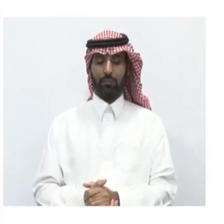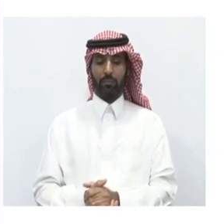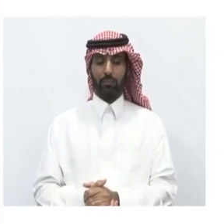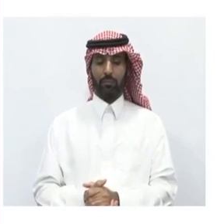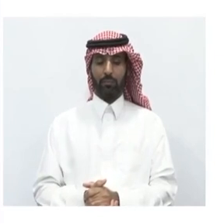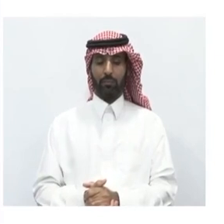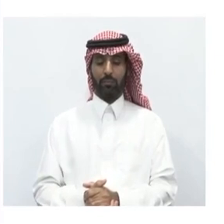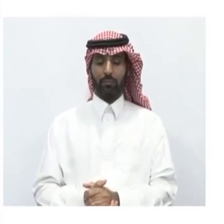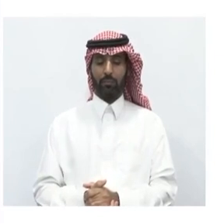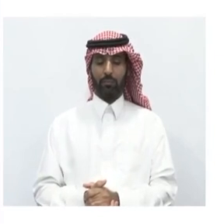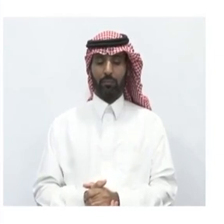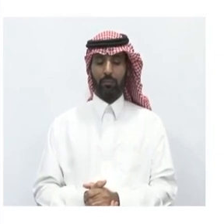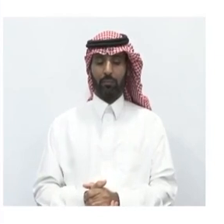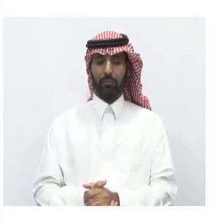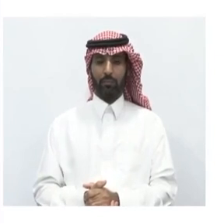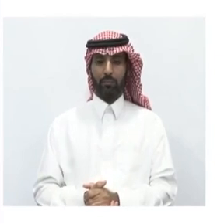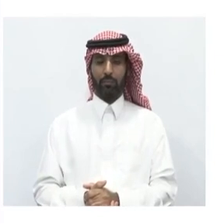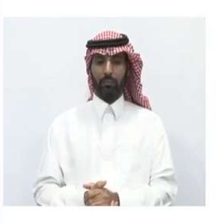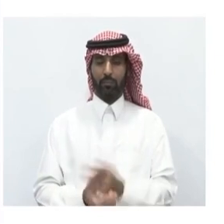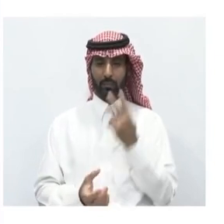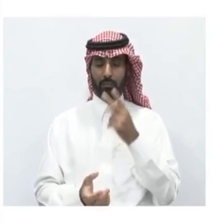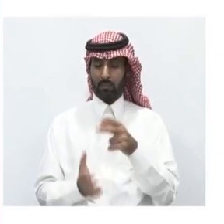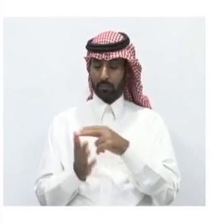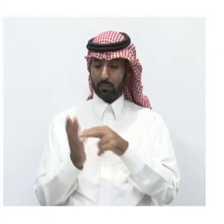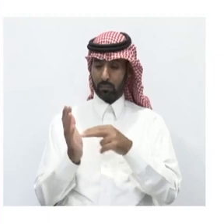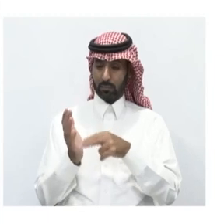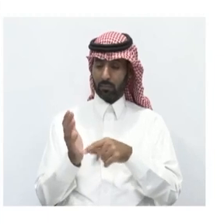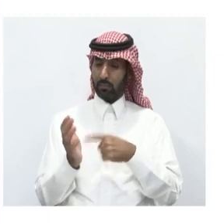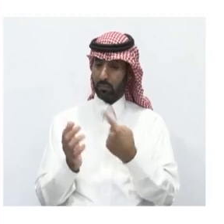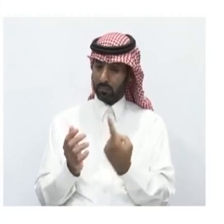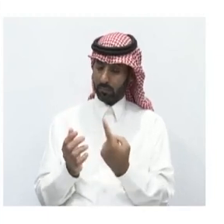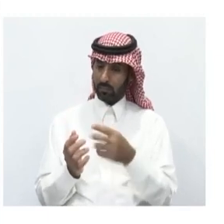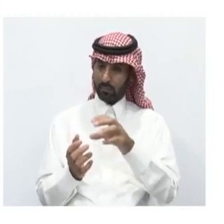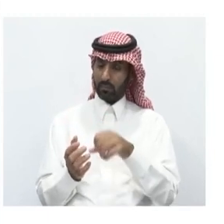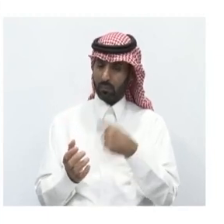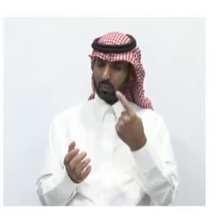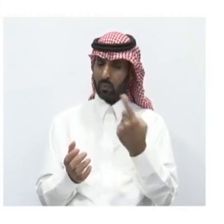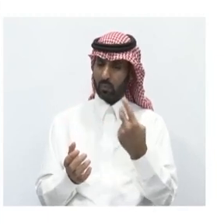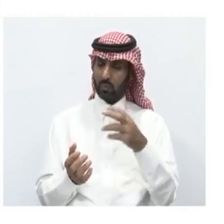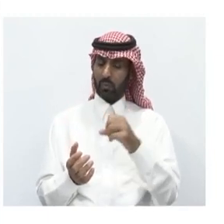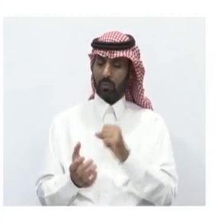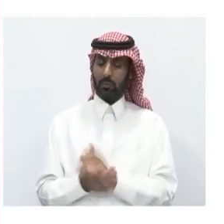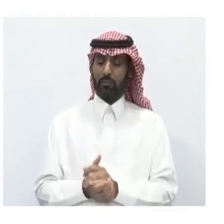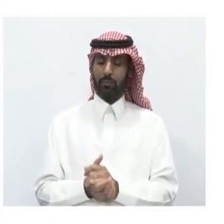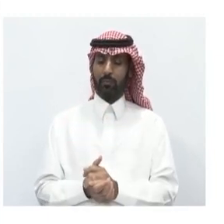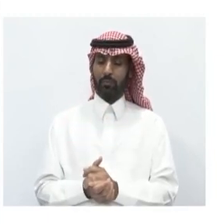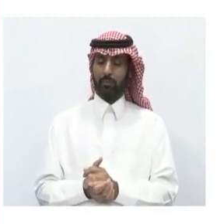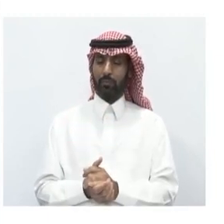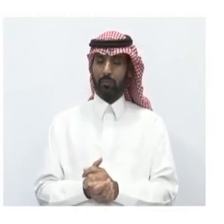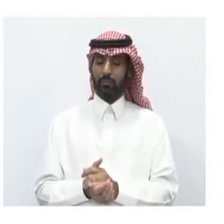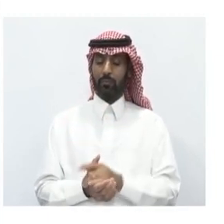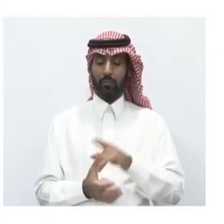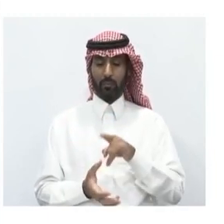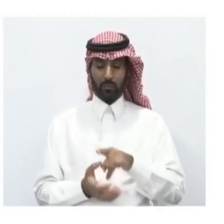you see some of them here? Let's take just one or two. Yes, here. Passenger, no, but